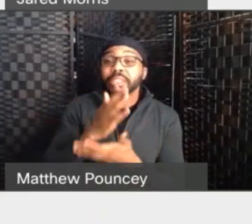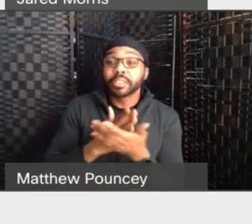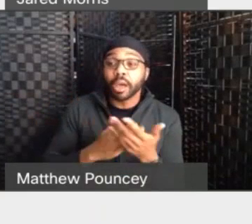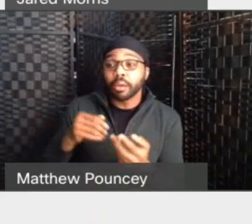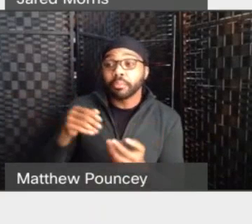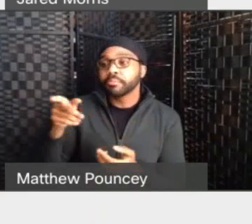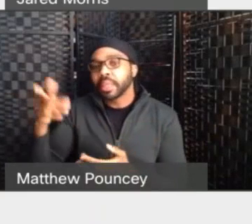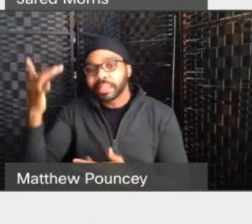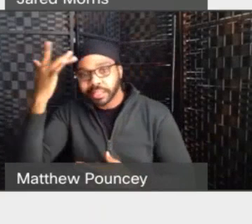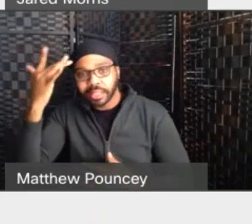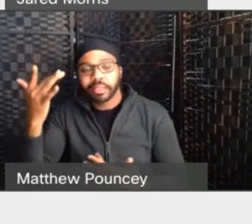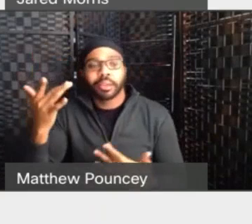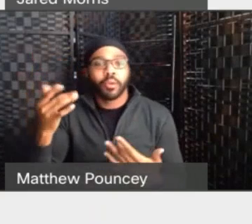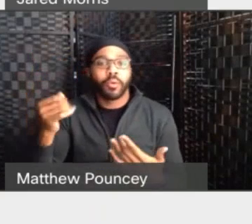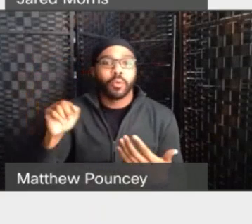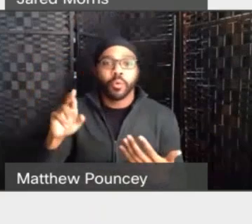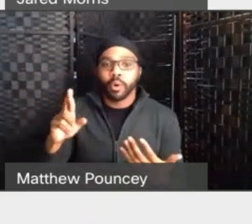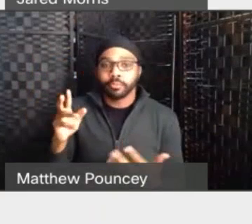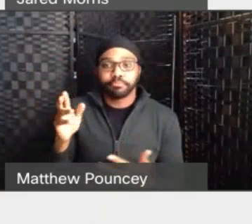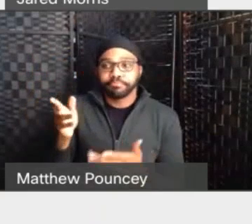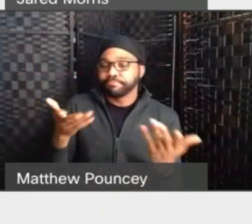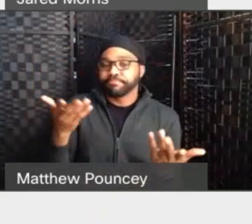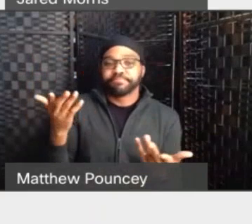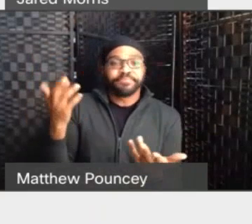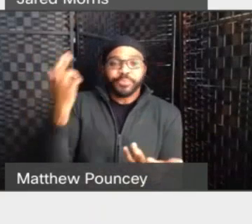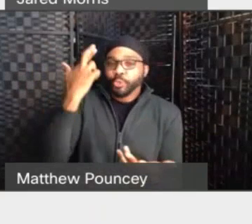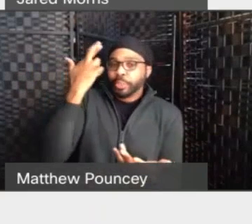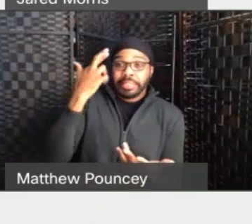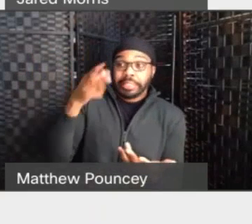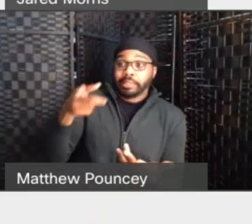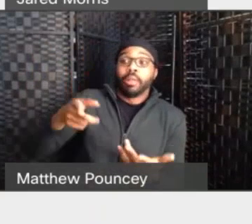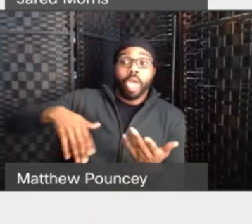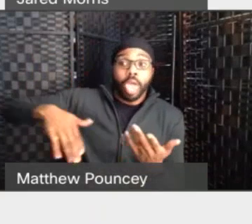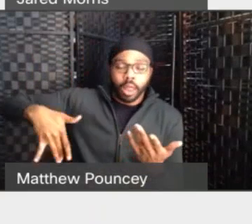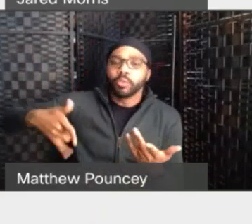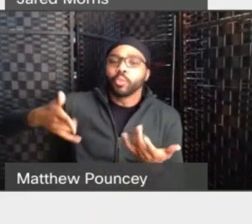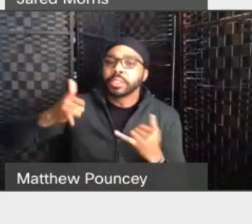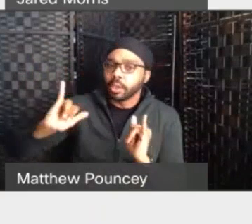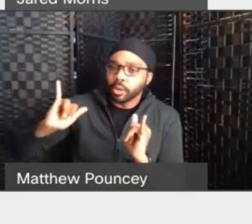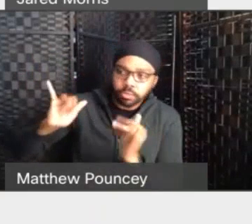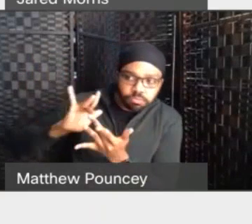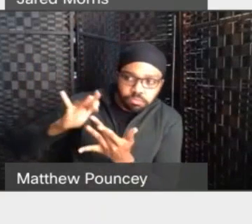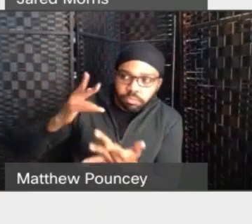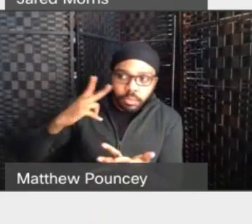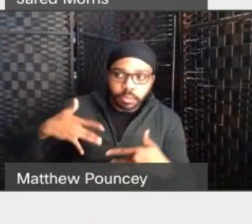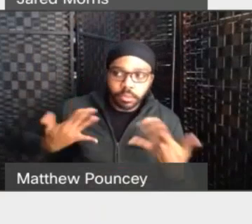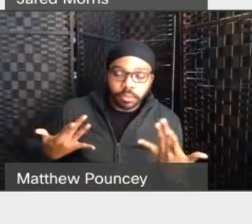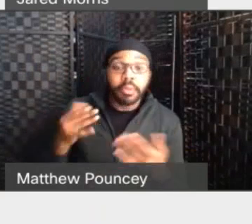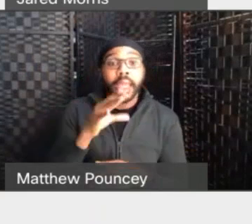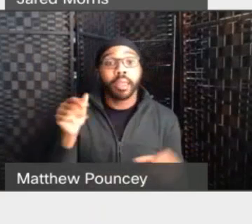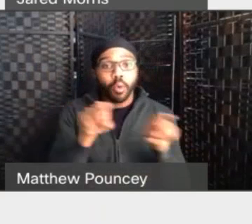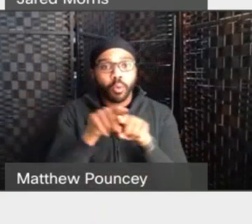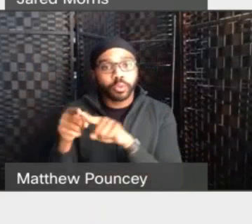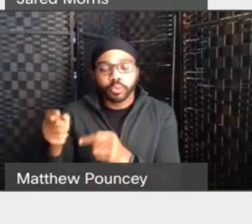it because they were sick. You know, if people didn't get it for a reason that they still need to get it, we're following up on that. And then following up